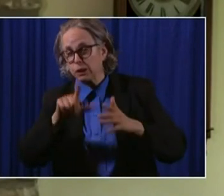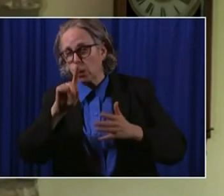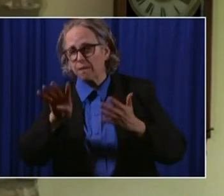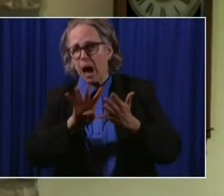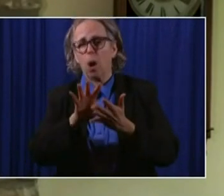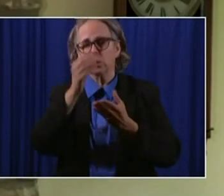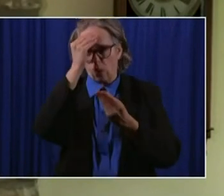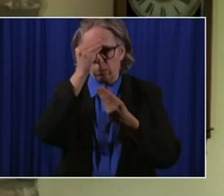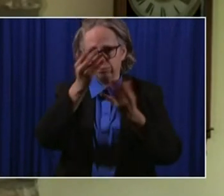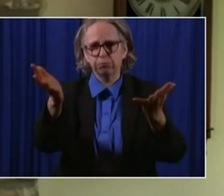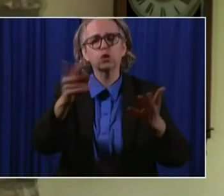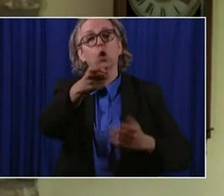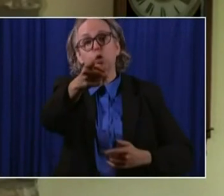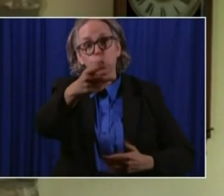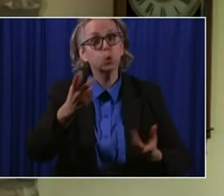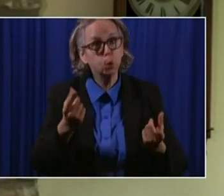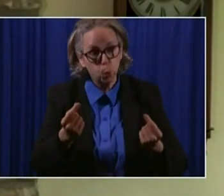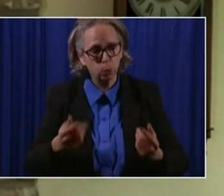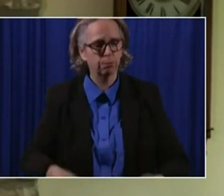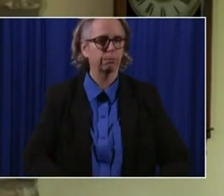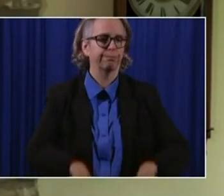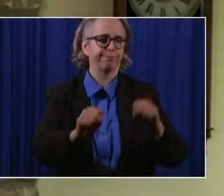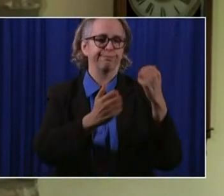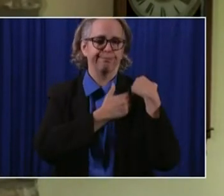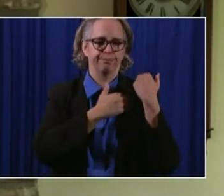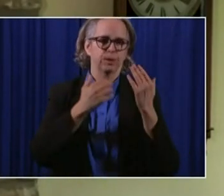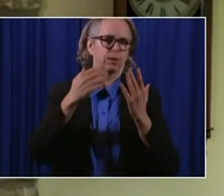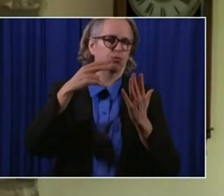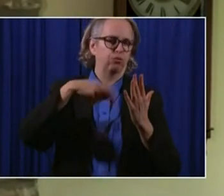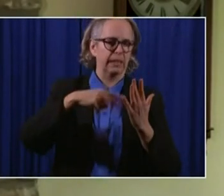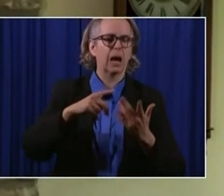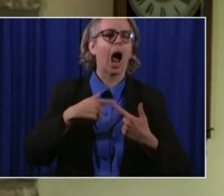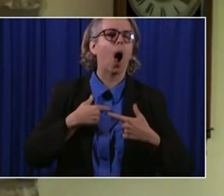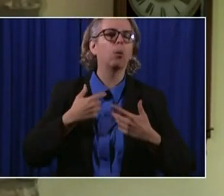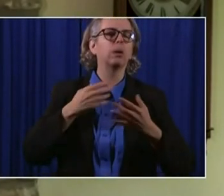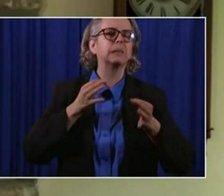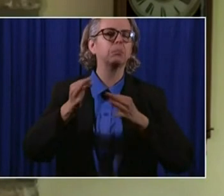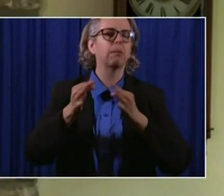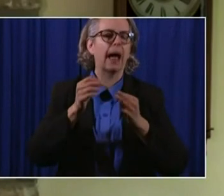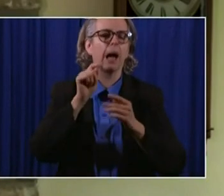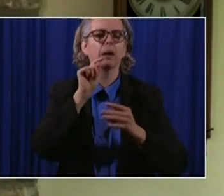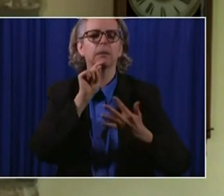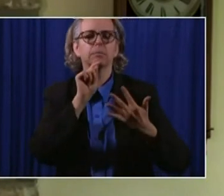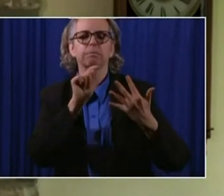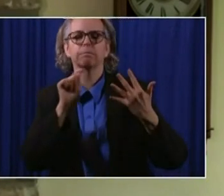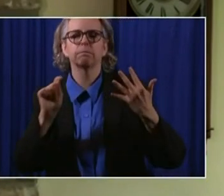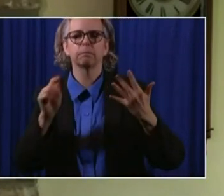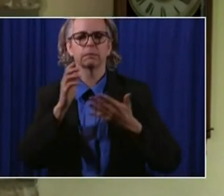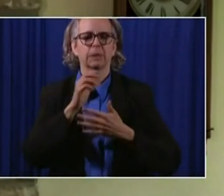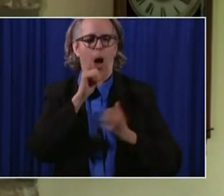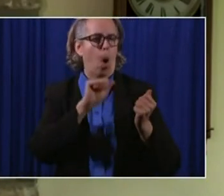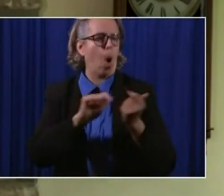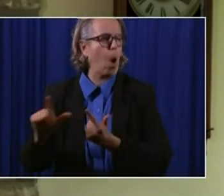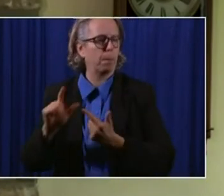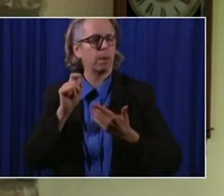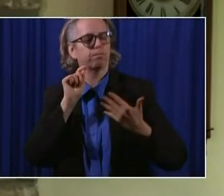let me give you the highlights. So we will be releasing this order. And really it's about